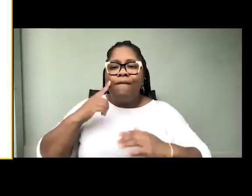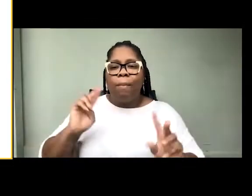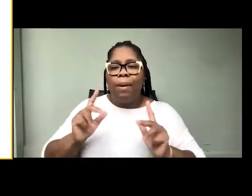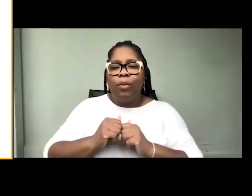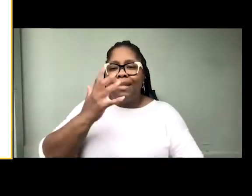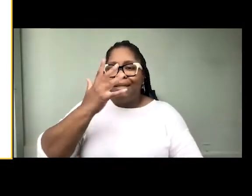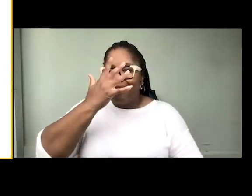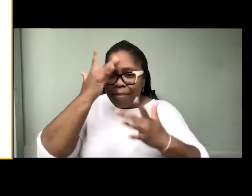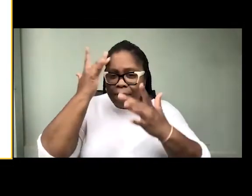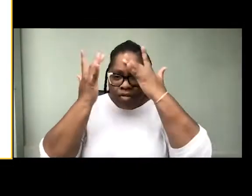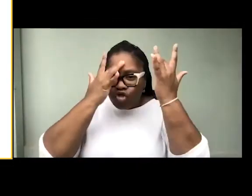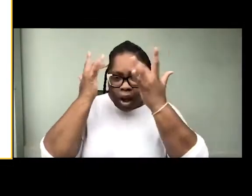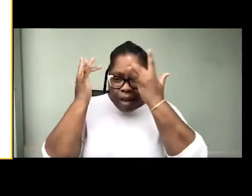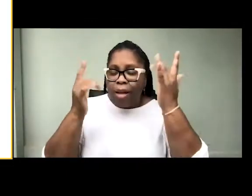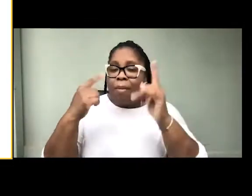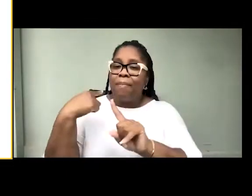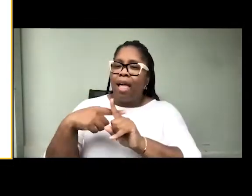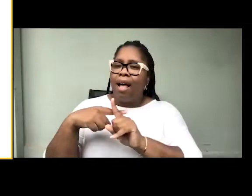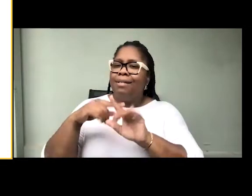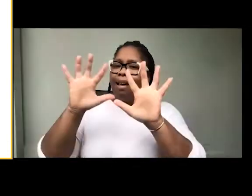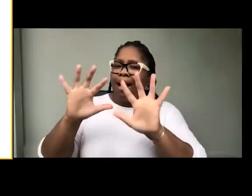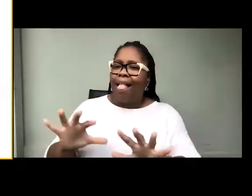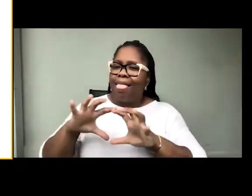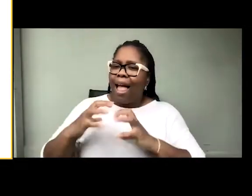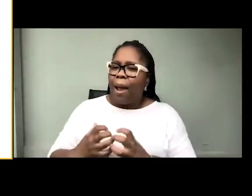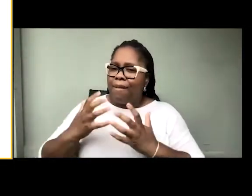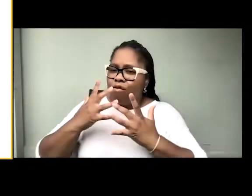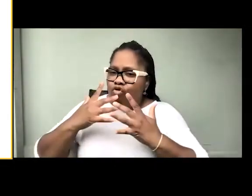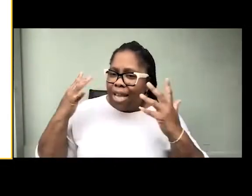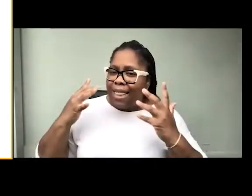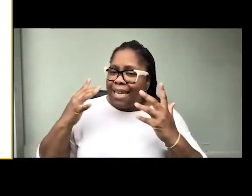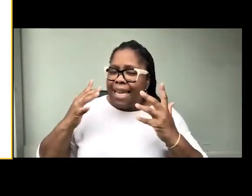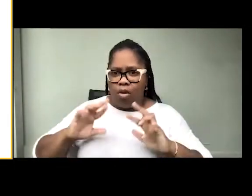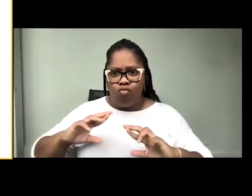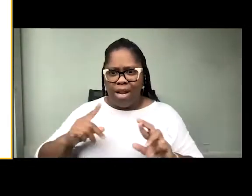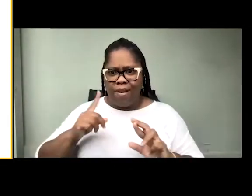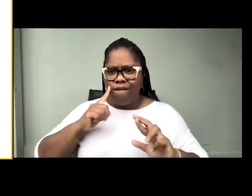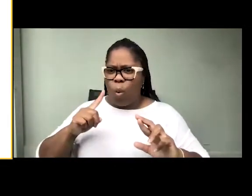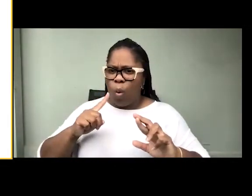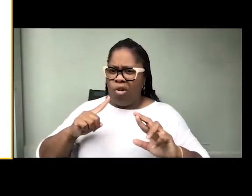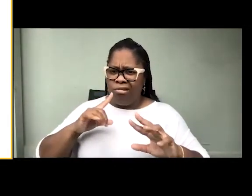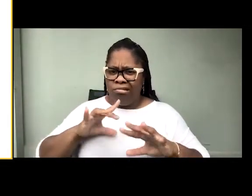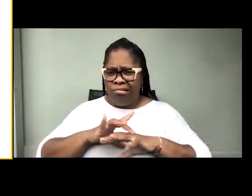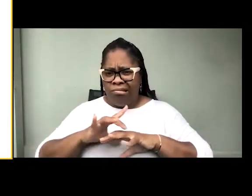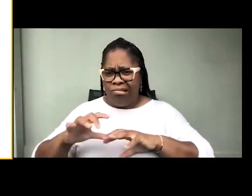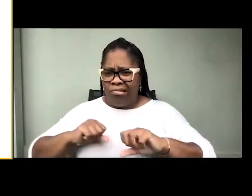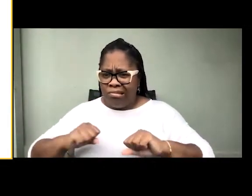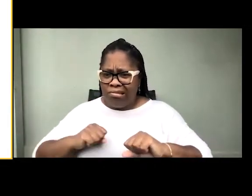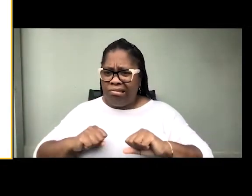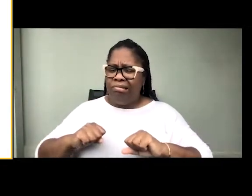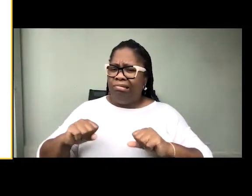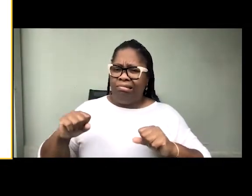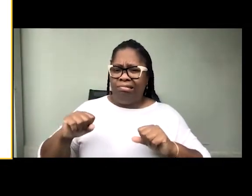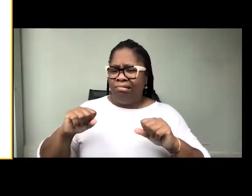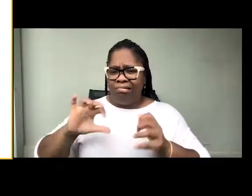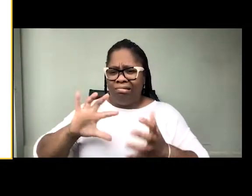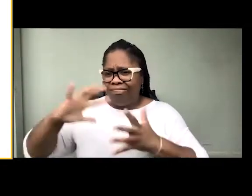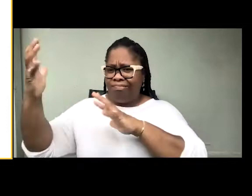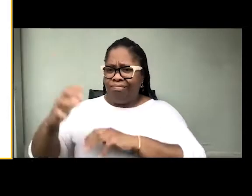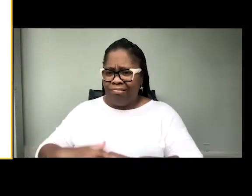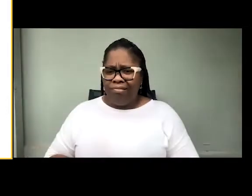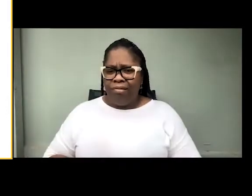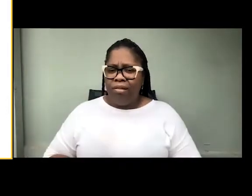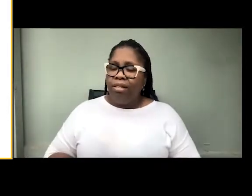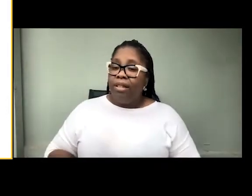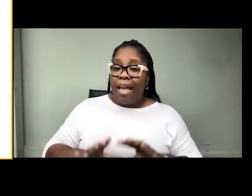climate friendly and disaster ready. So we know that our housing needs change over time, and the house we live in when we're 60